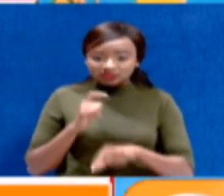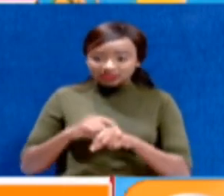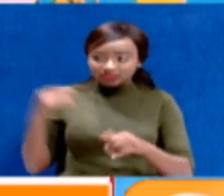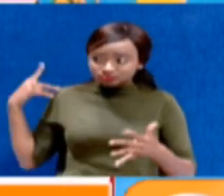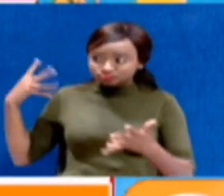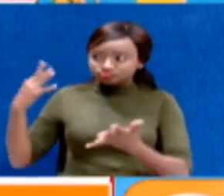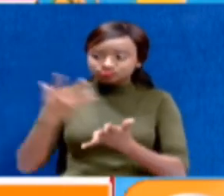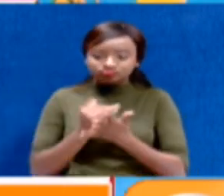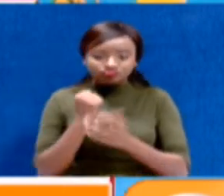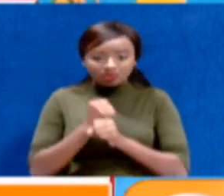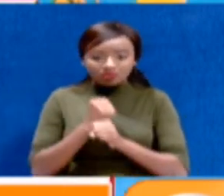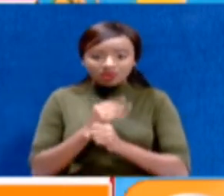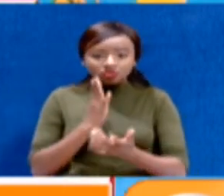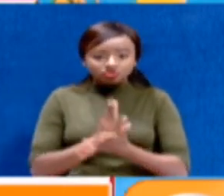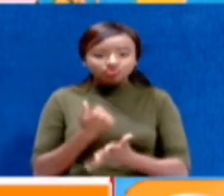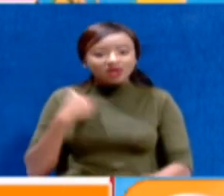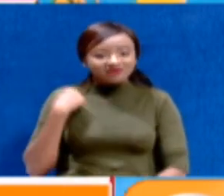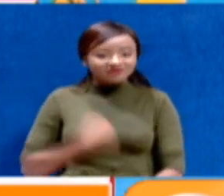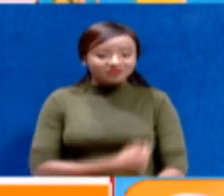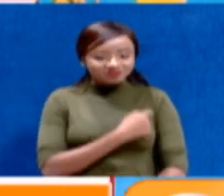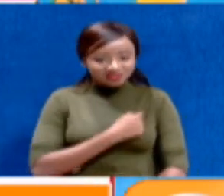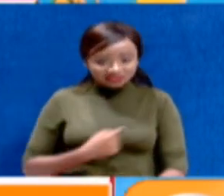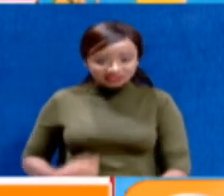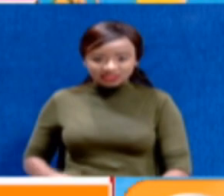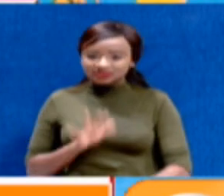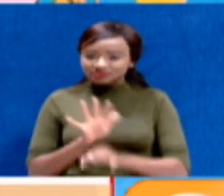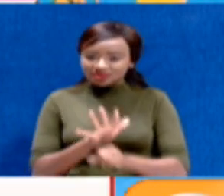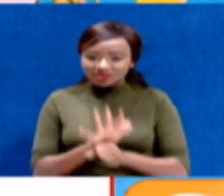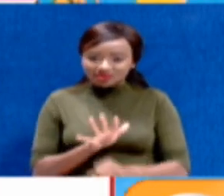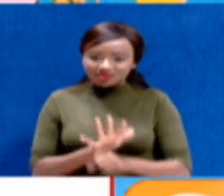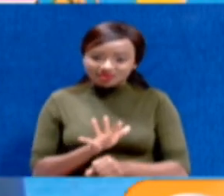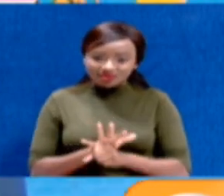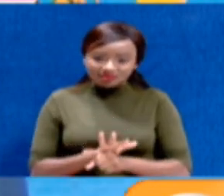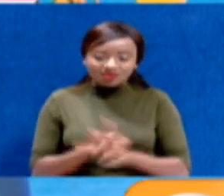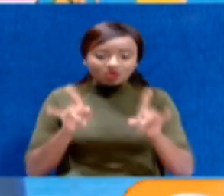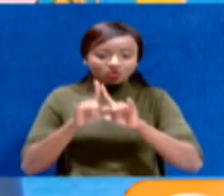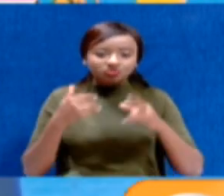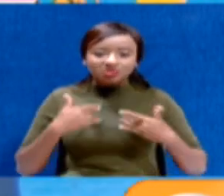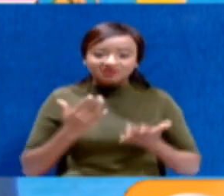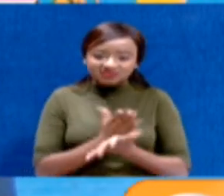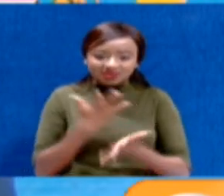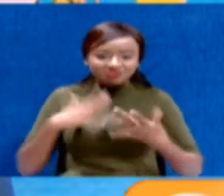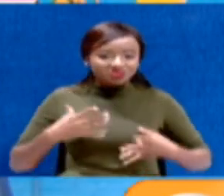safari kuna makosa mengi tulifanya. Na kuna watu